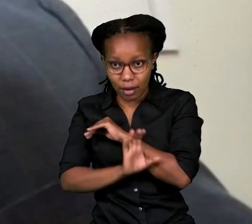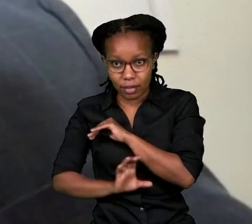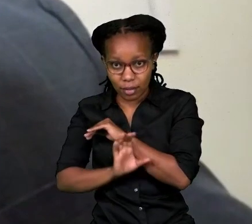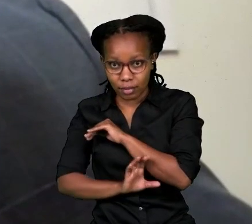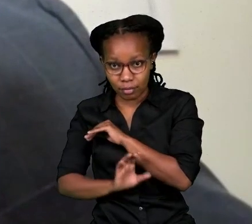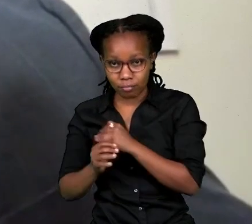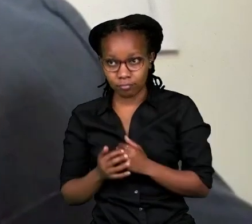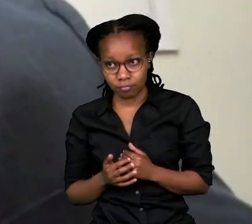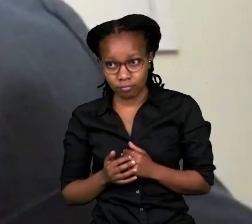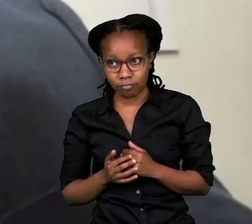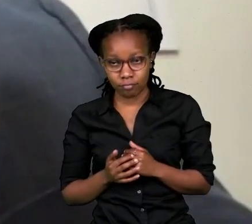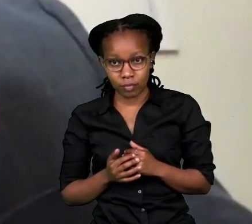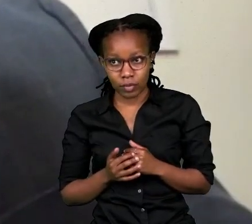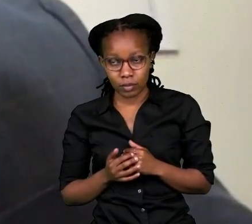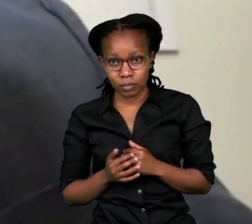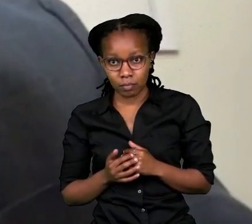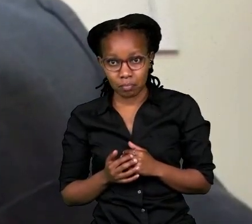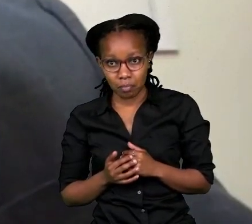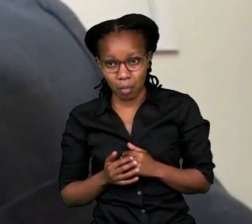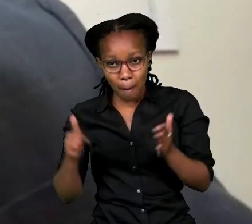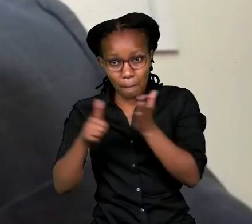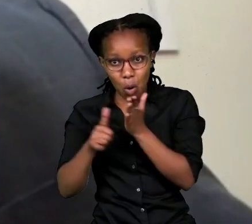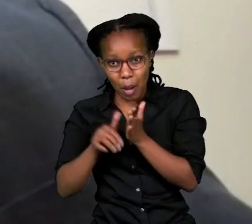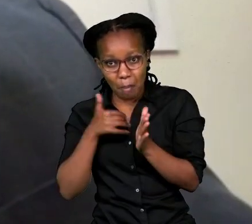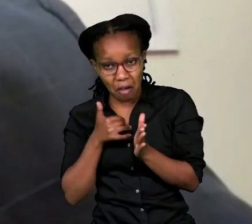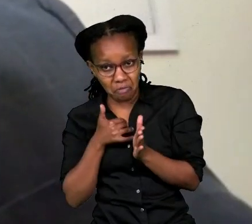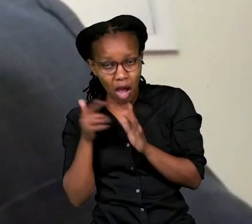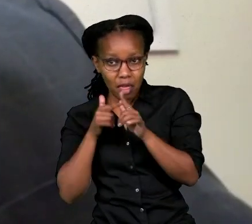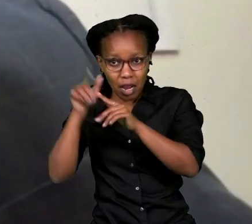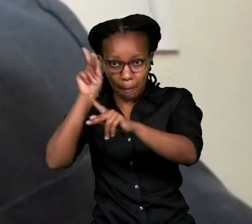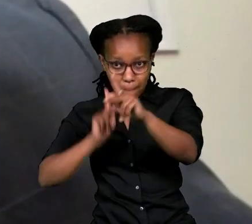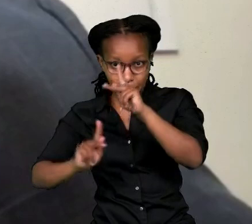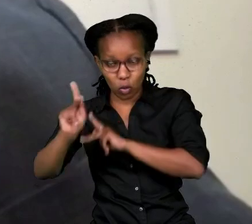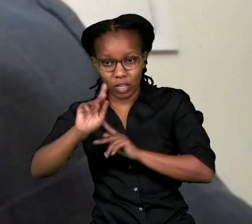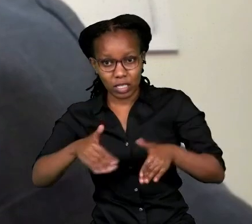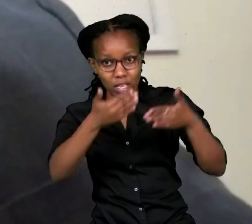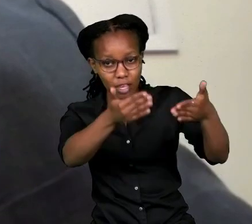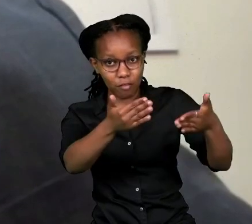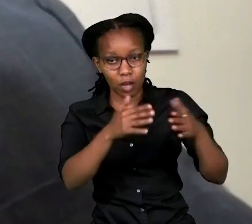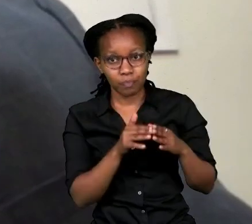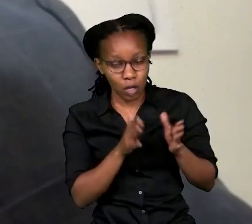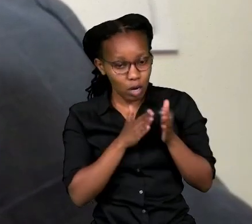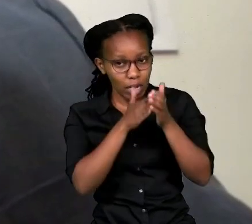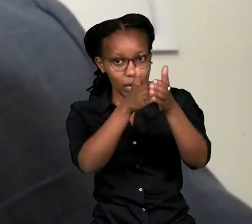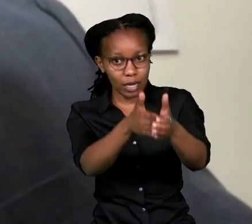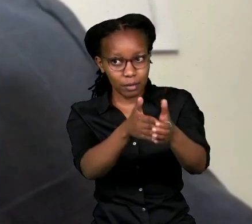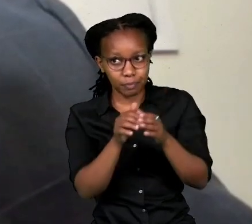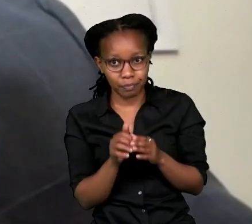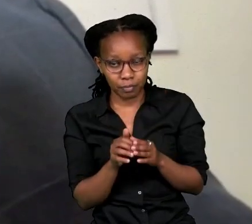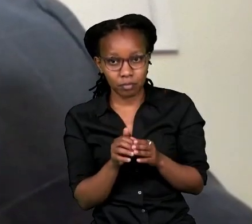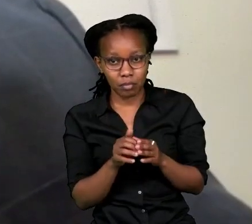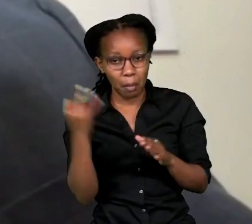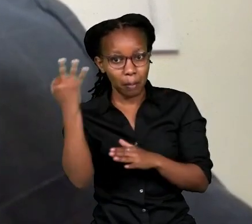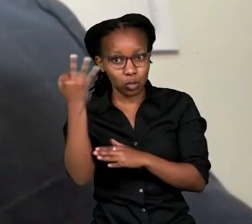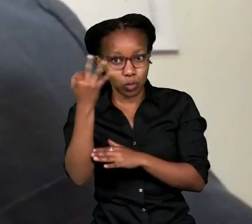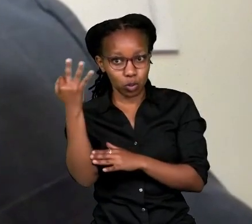enter into a catastrophic moment, prophets came up and gave direction, gave the word of God